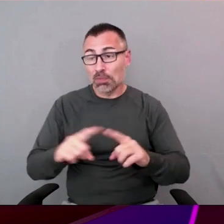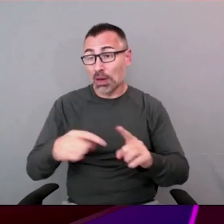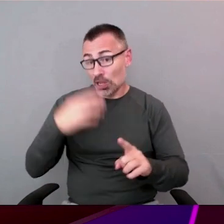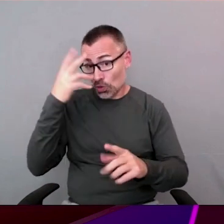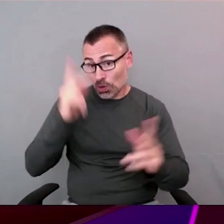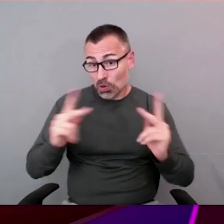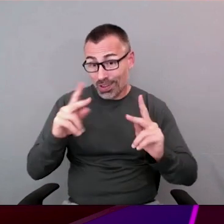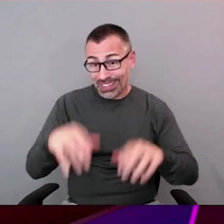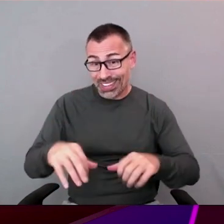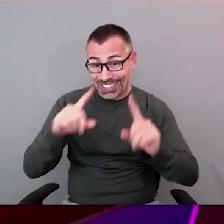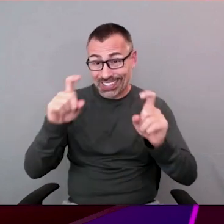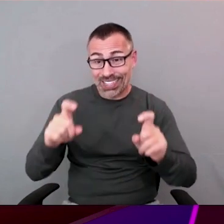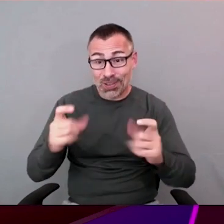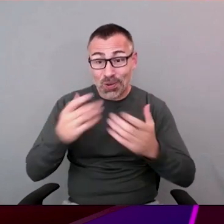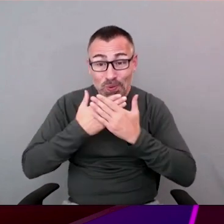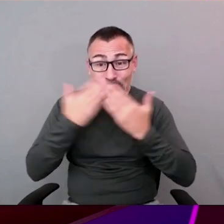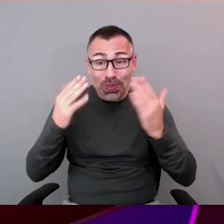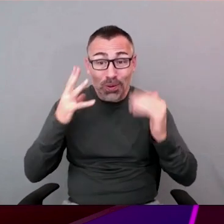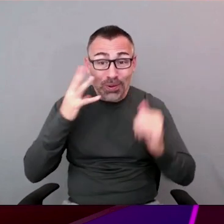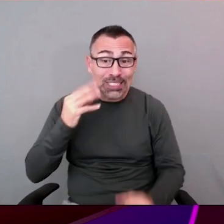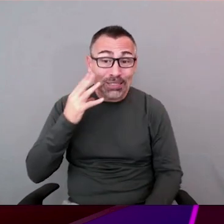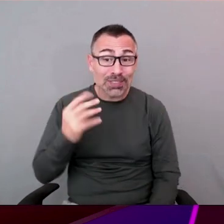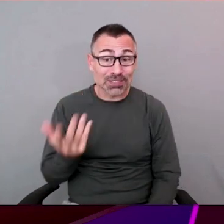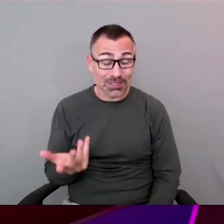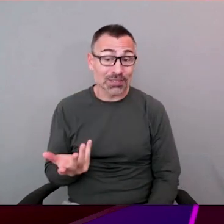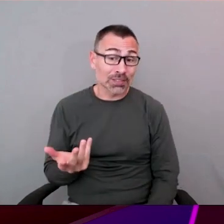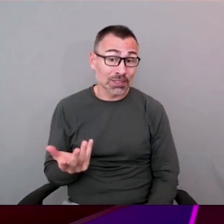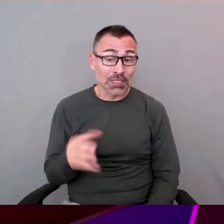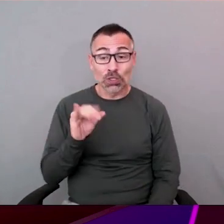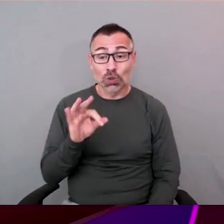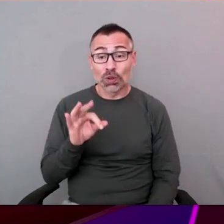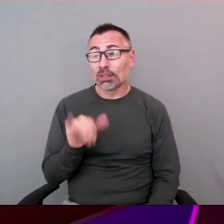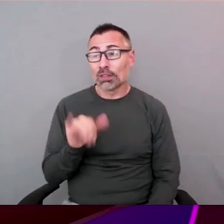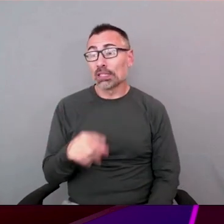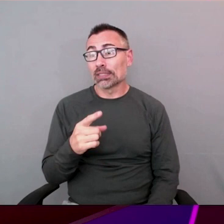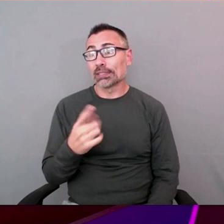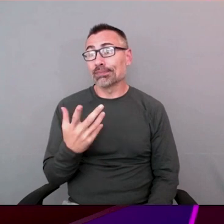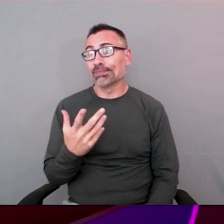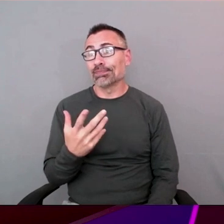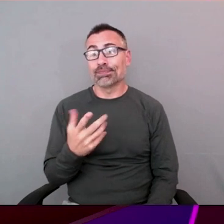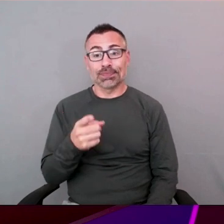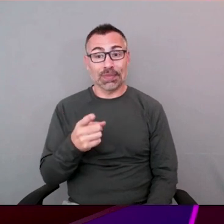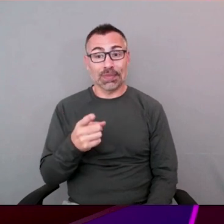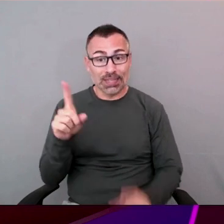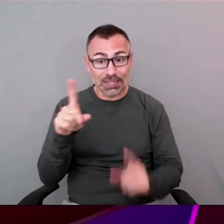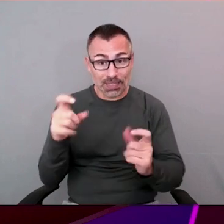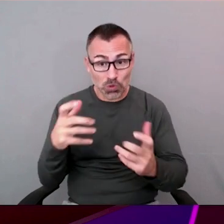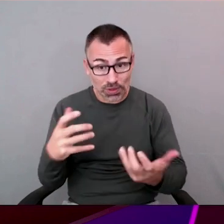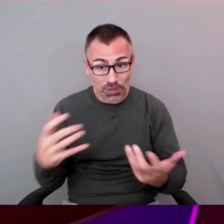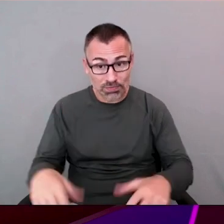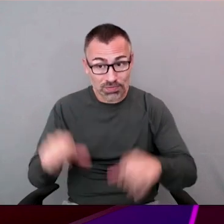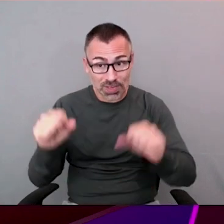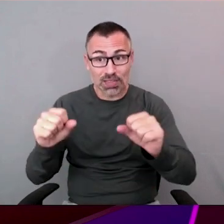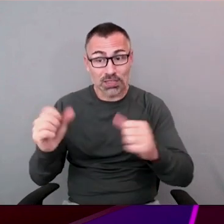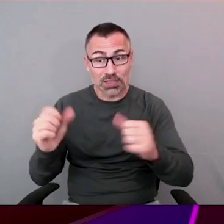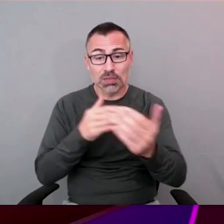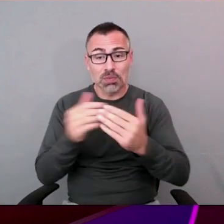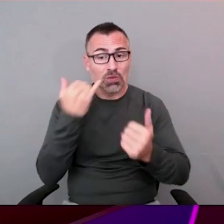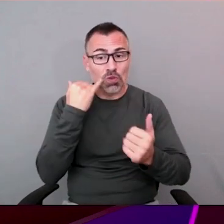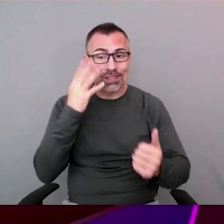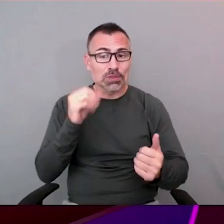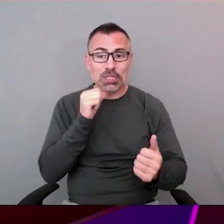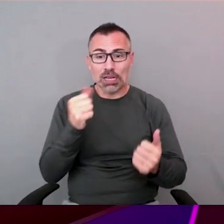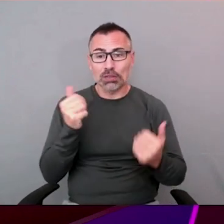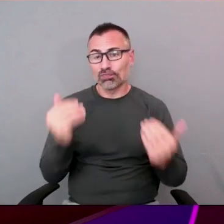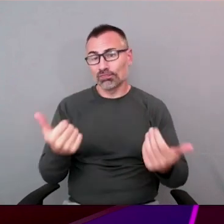with no experience at all. Yeah. So if that's what if it's an exam you want to go for, whether you're experienced or not, I would say give it a try. Yeah,